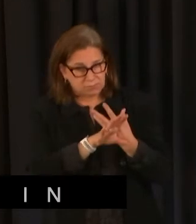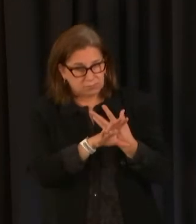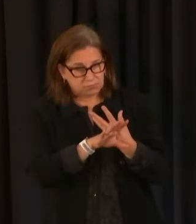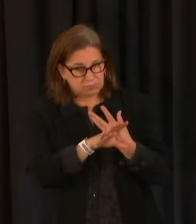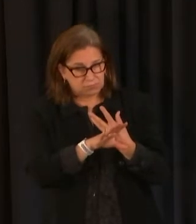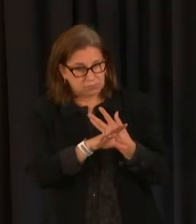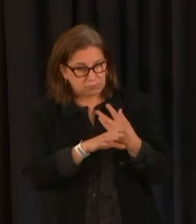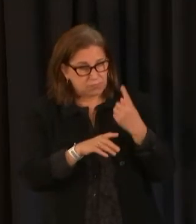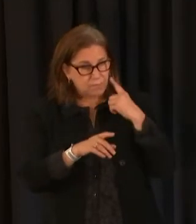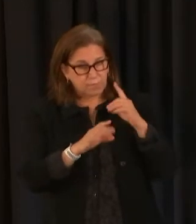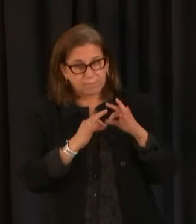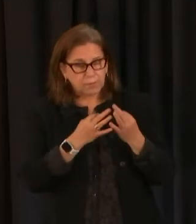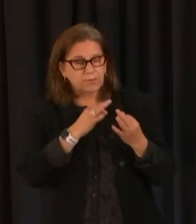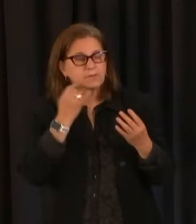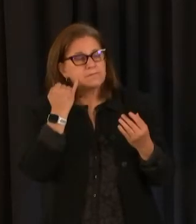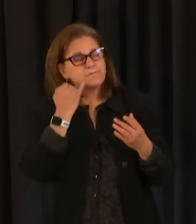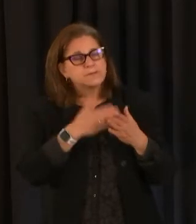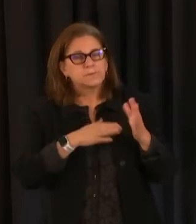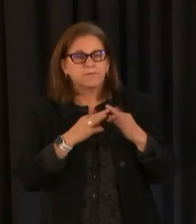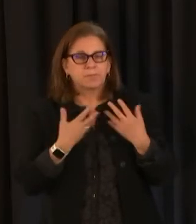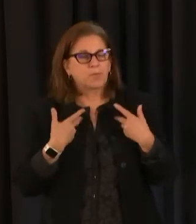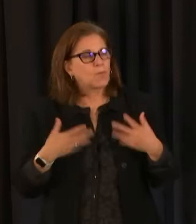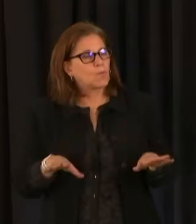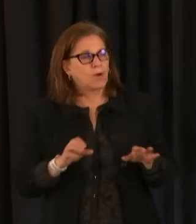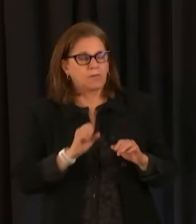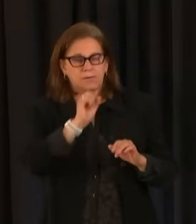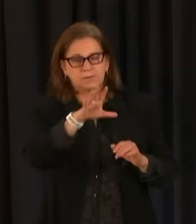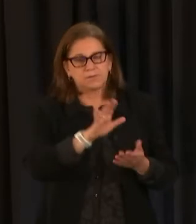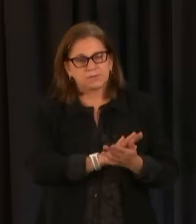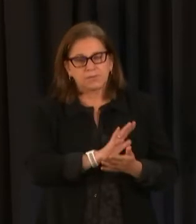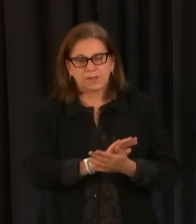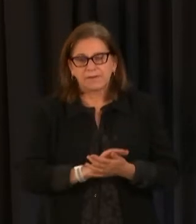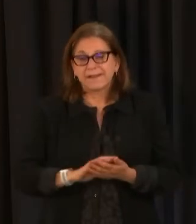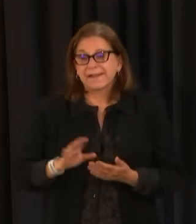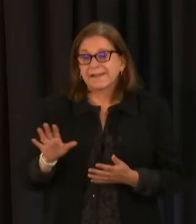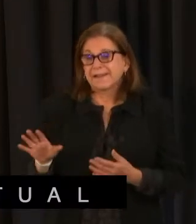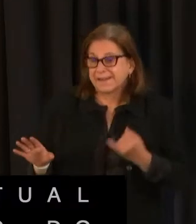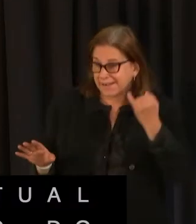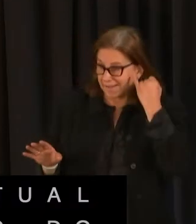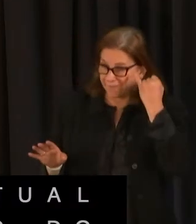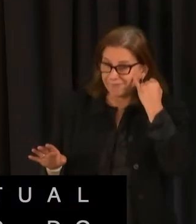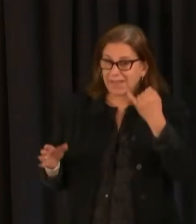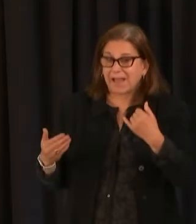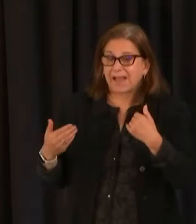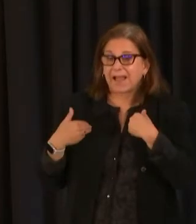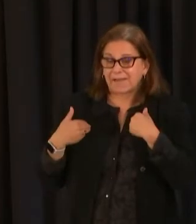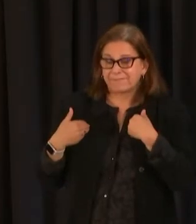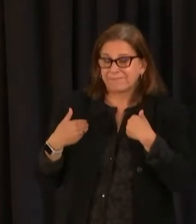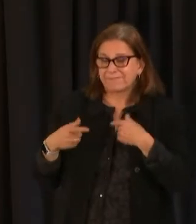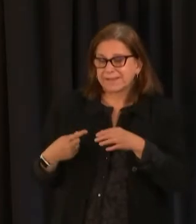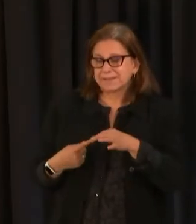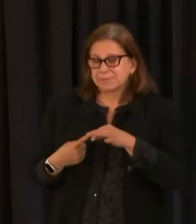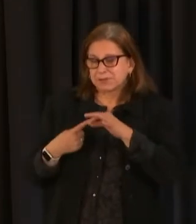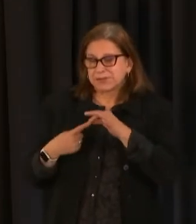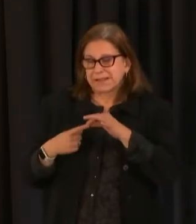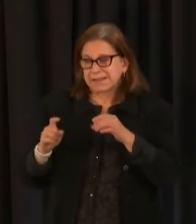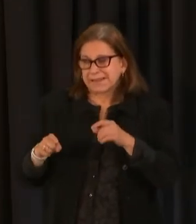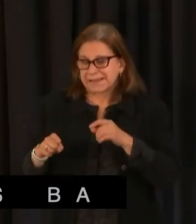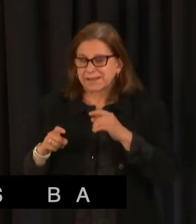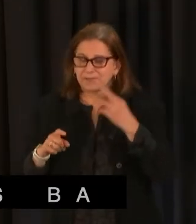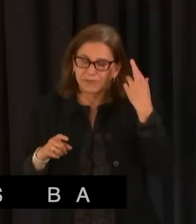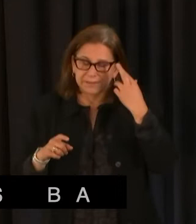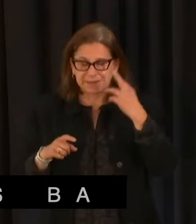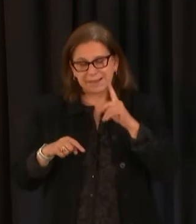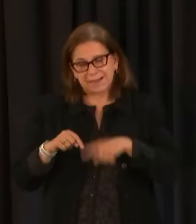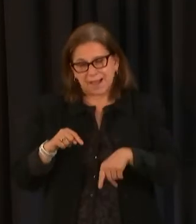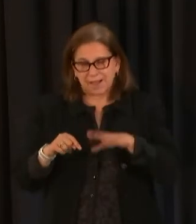who do not want to send their kids back to school For families who if they have a need not to be in school, then that will